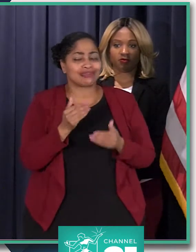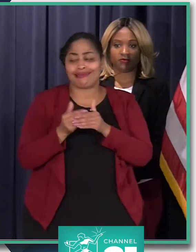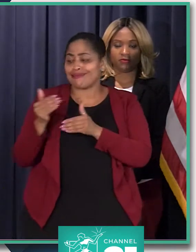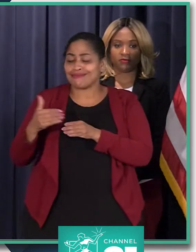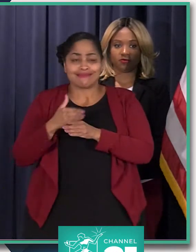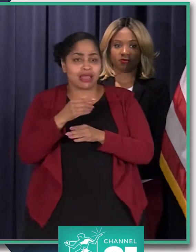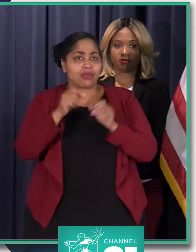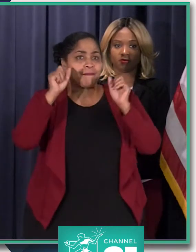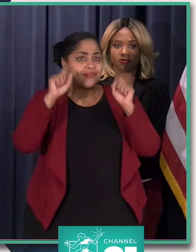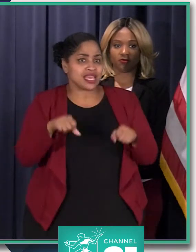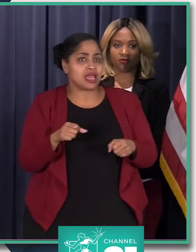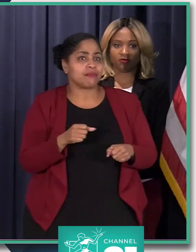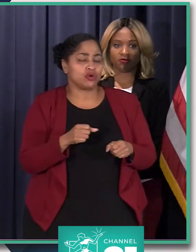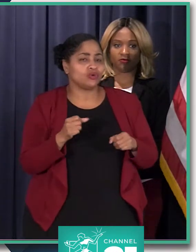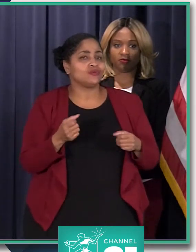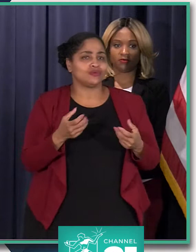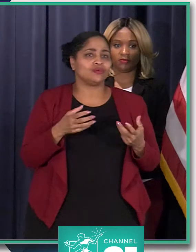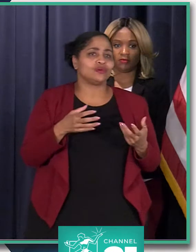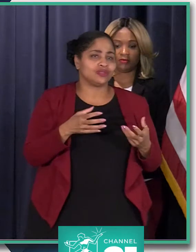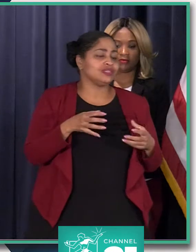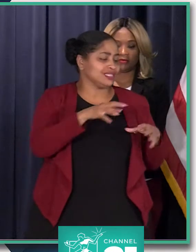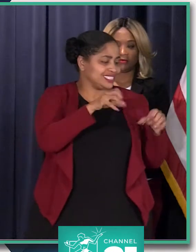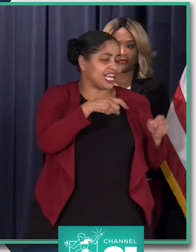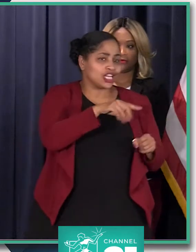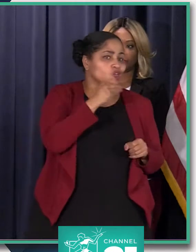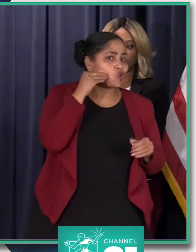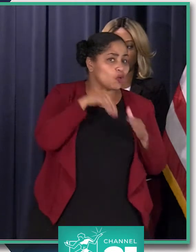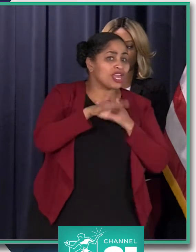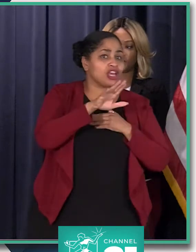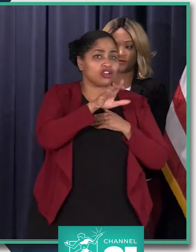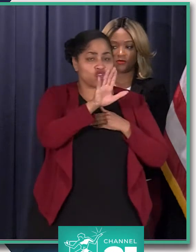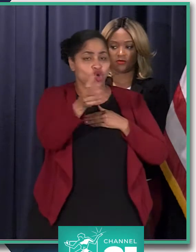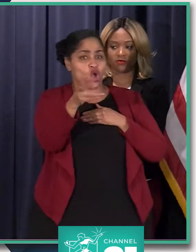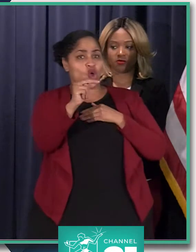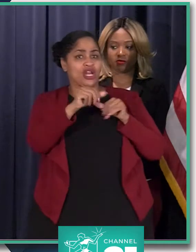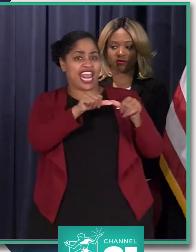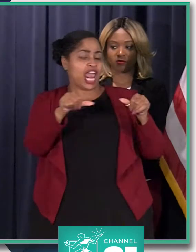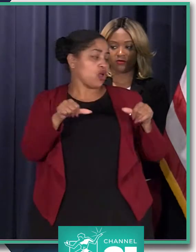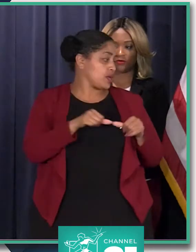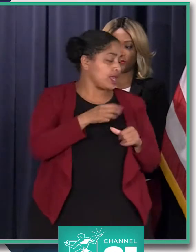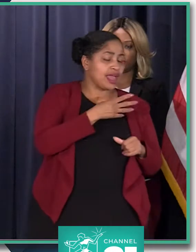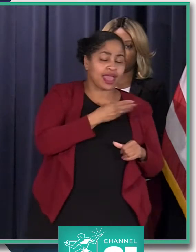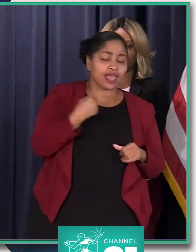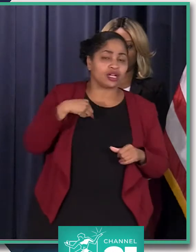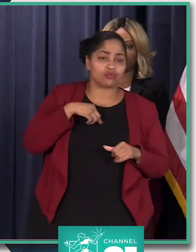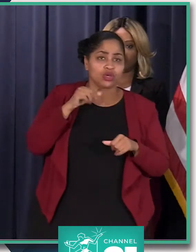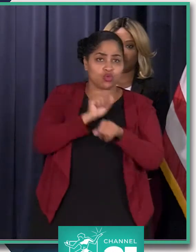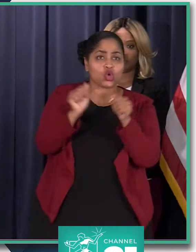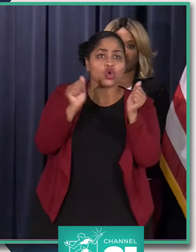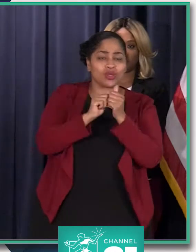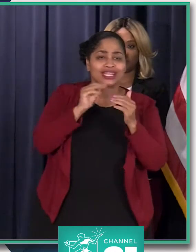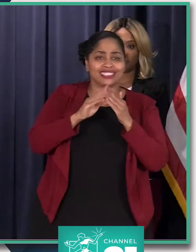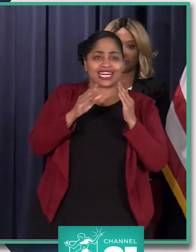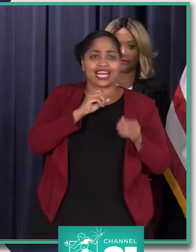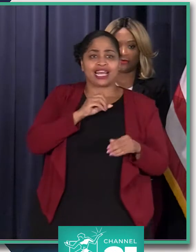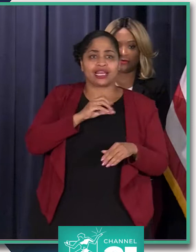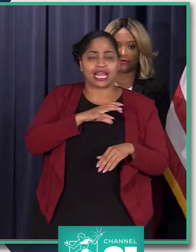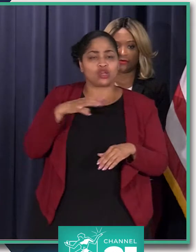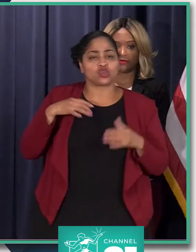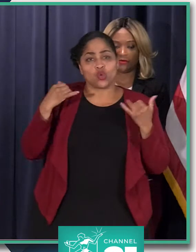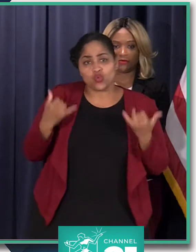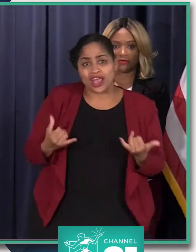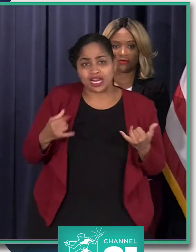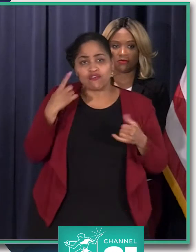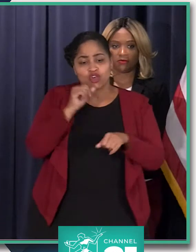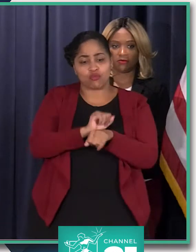neighbors to be able to take houses in your own neighborhoods. And we're working with City Council right now on a